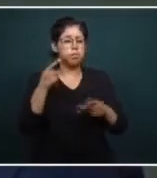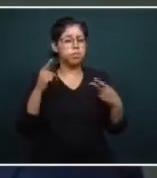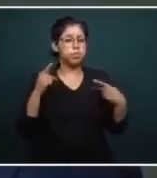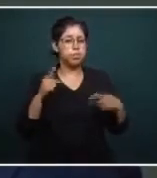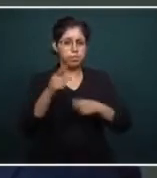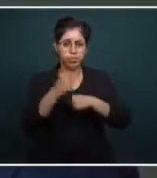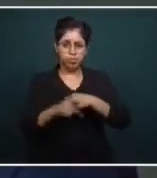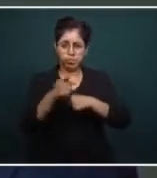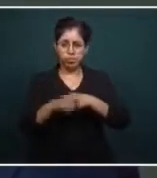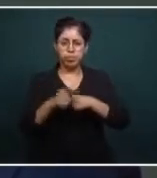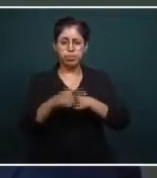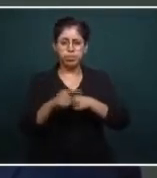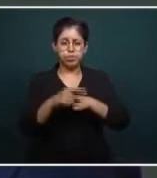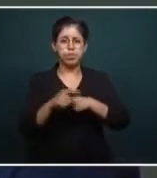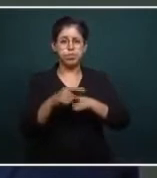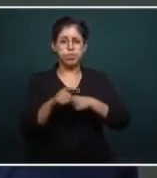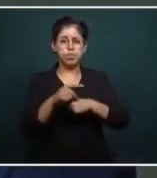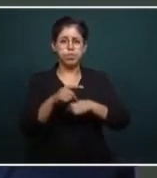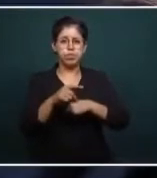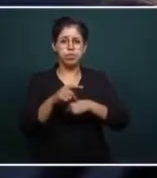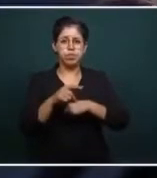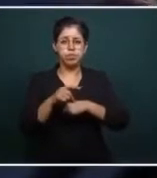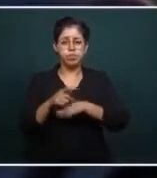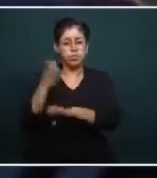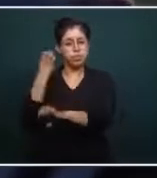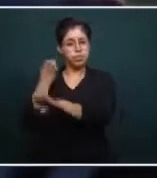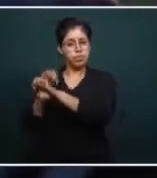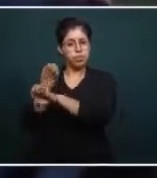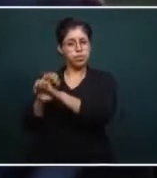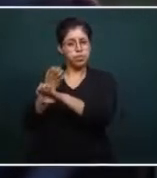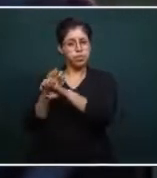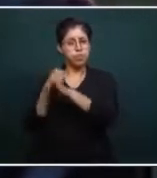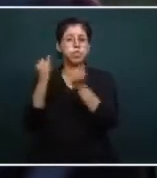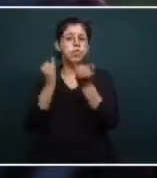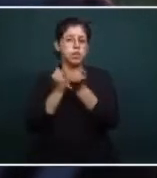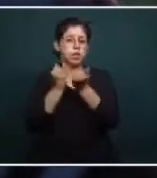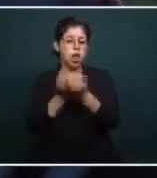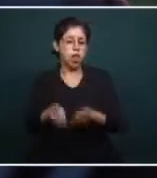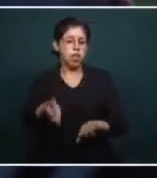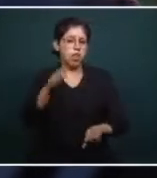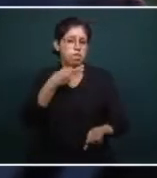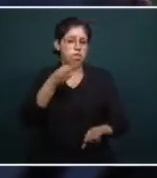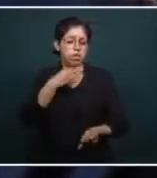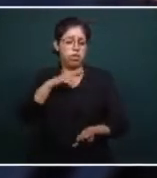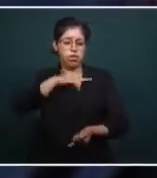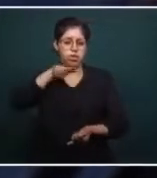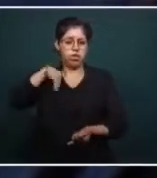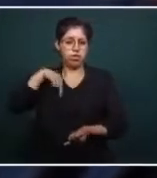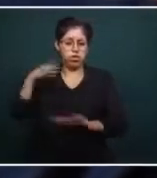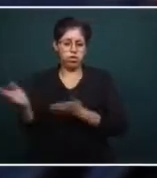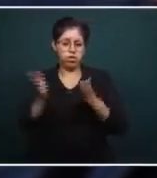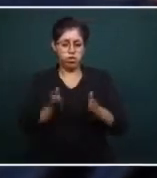los estadounidenses. this United Y States también people, nos afecta a but nosotros. it's also affecting us.